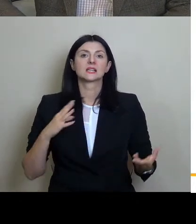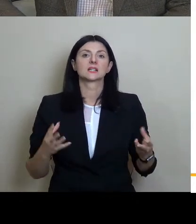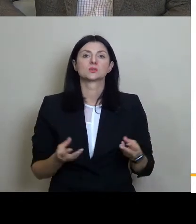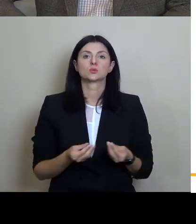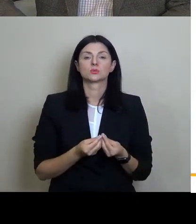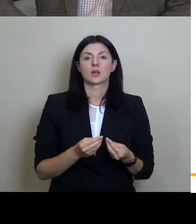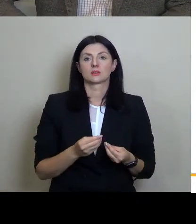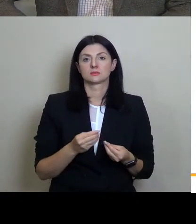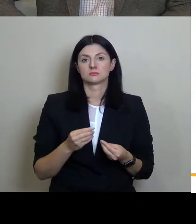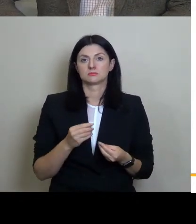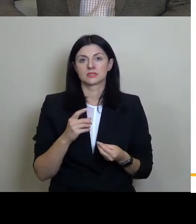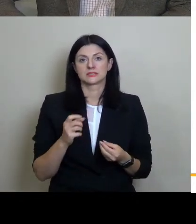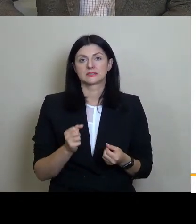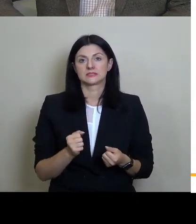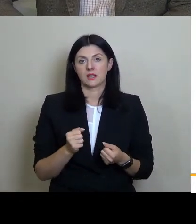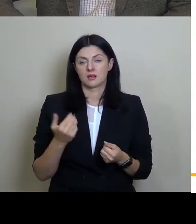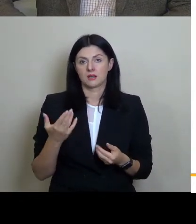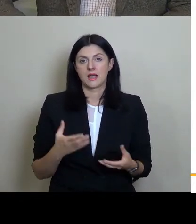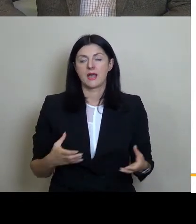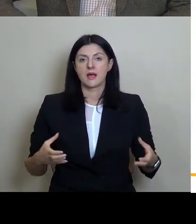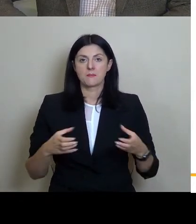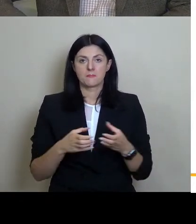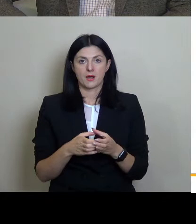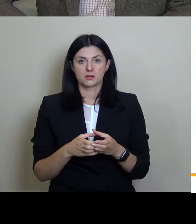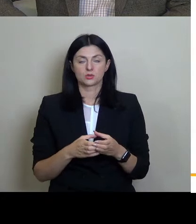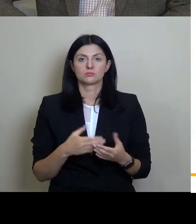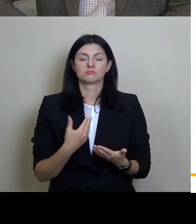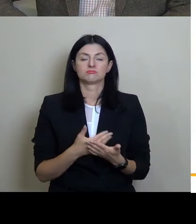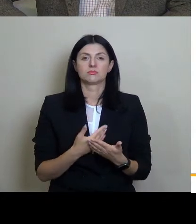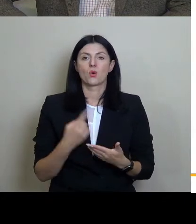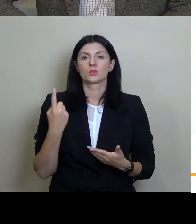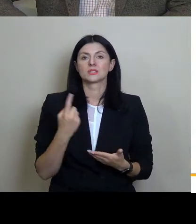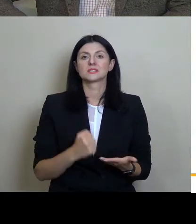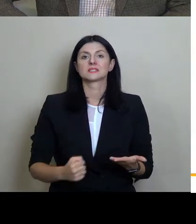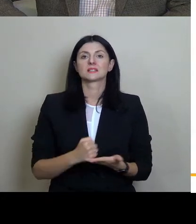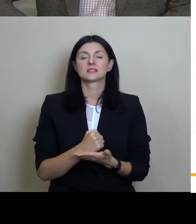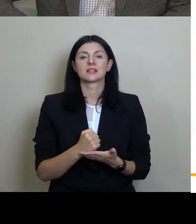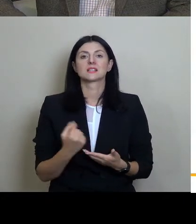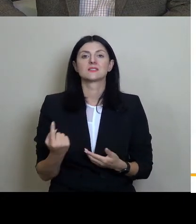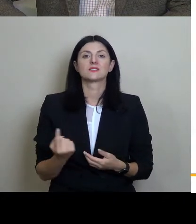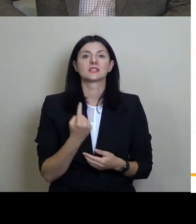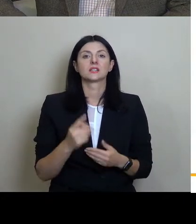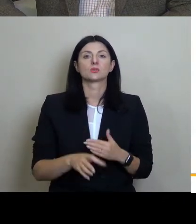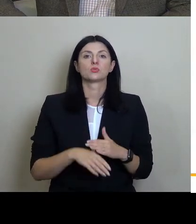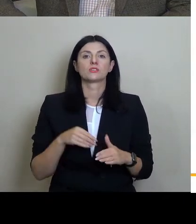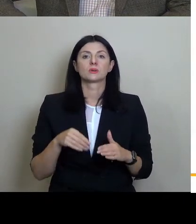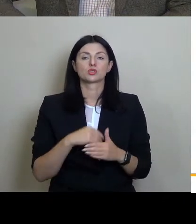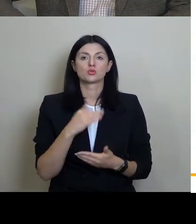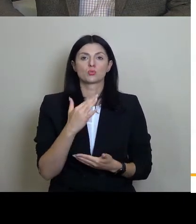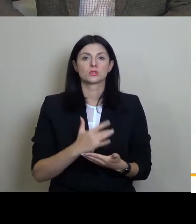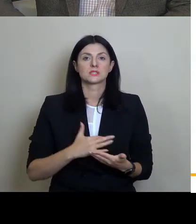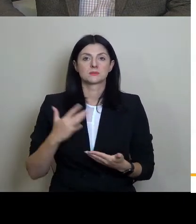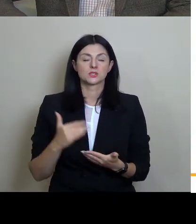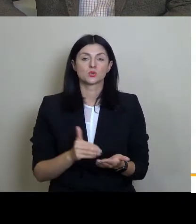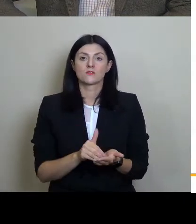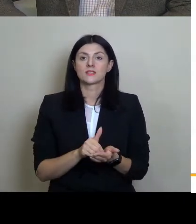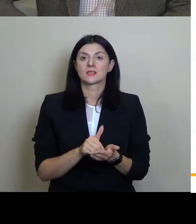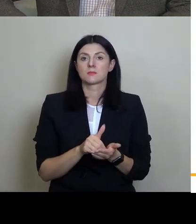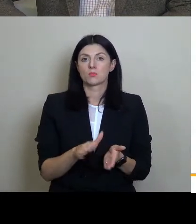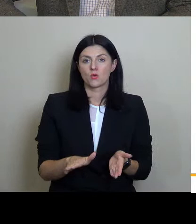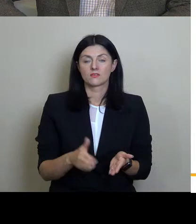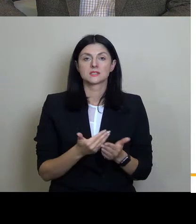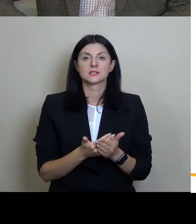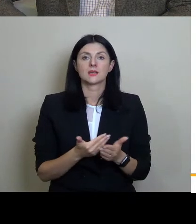the proportional system, but it's a result for the party. If one of the candidates in one single list